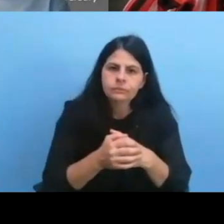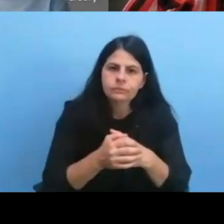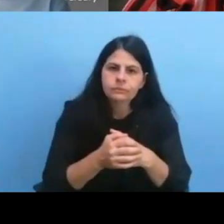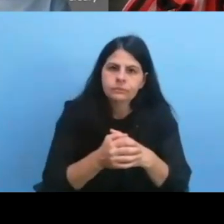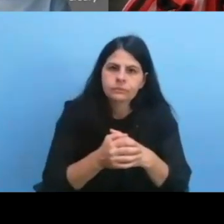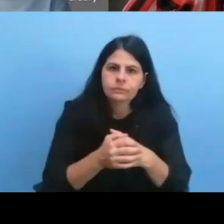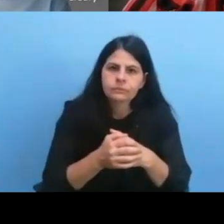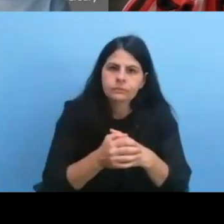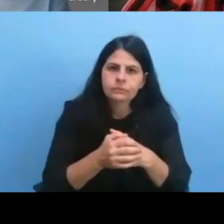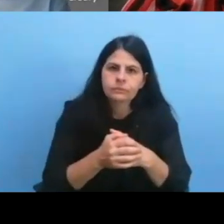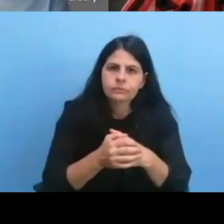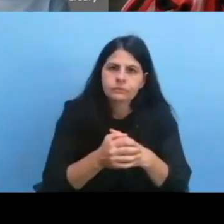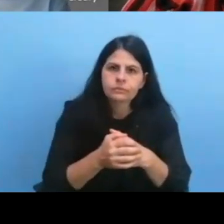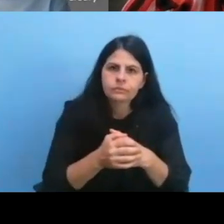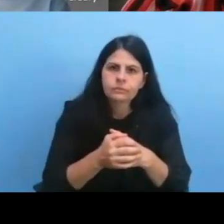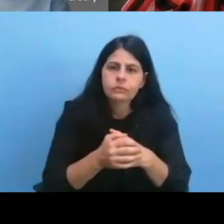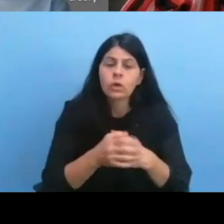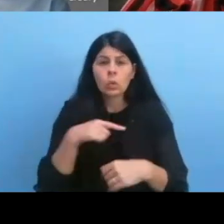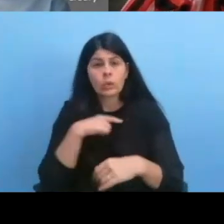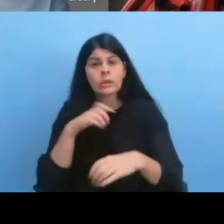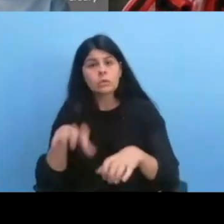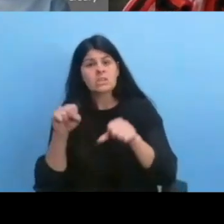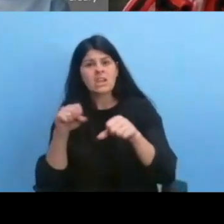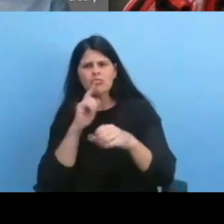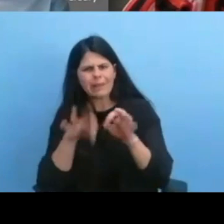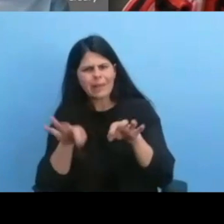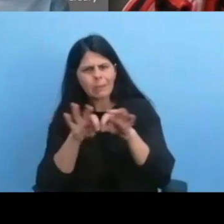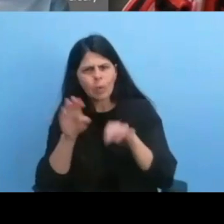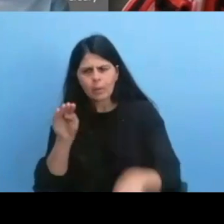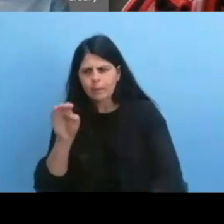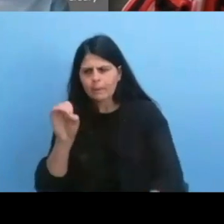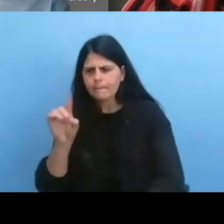important modules on sexual harassment and